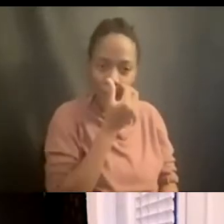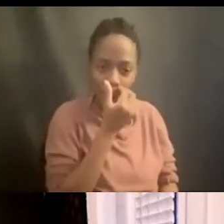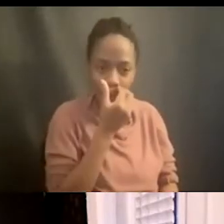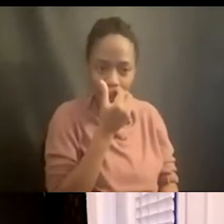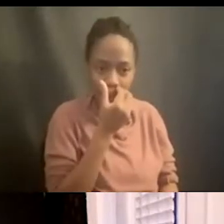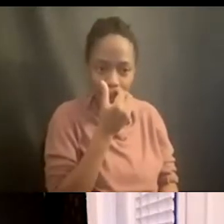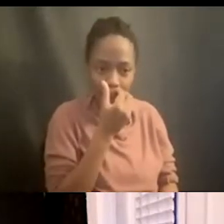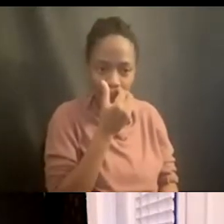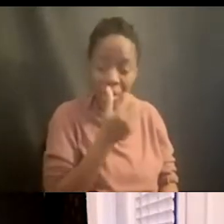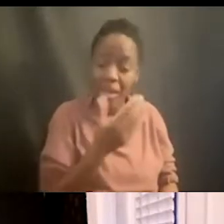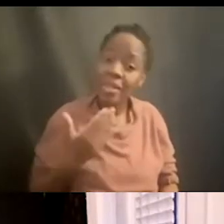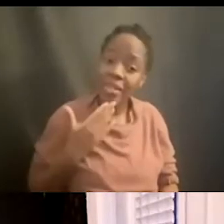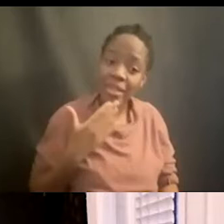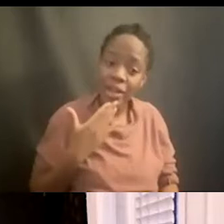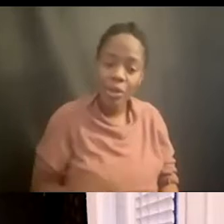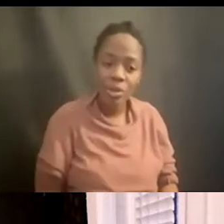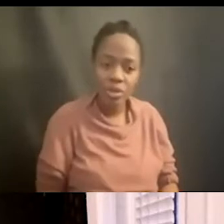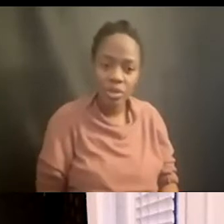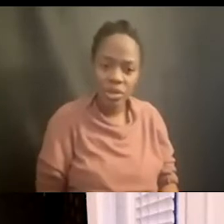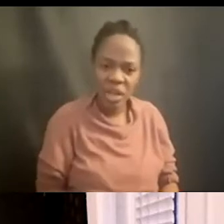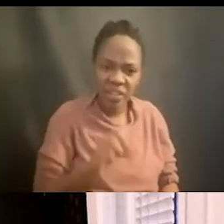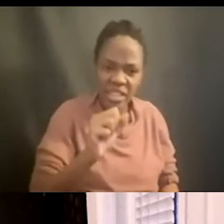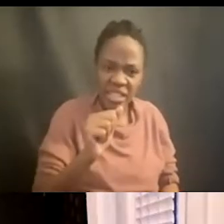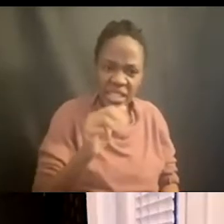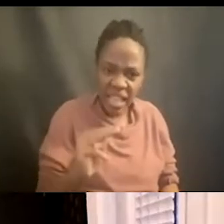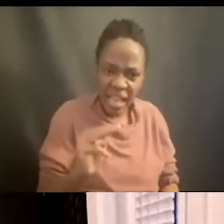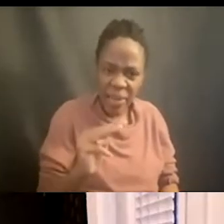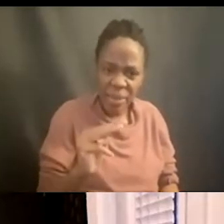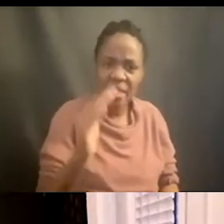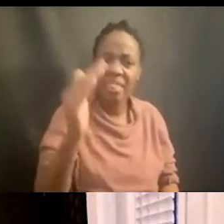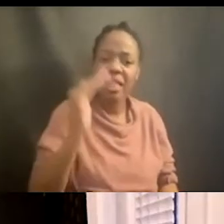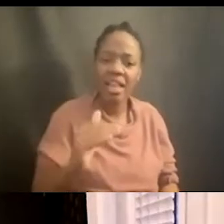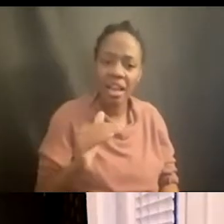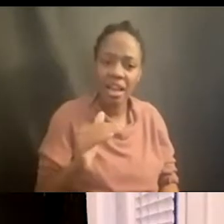Thank you, Stephanie. Then we have Sam and then Dr. Relas Bishop.